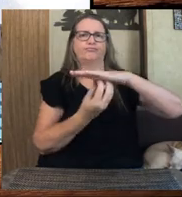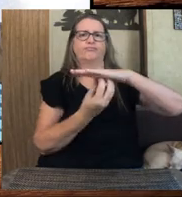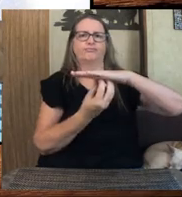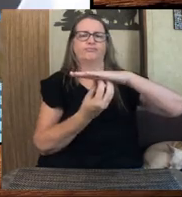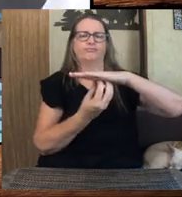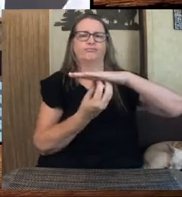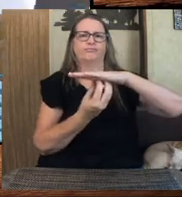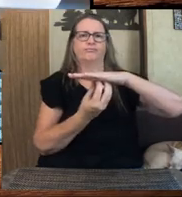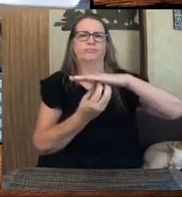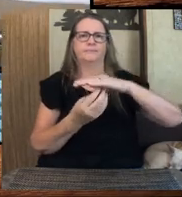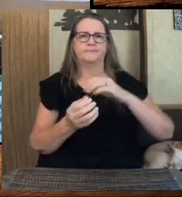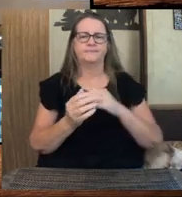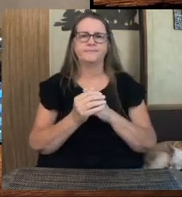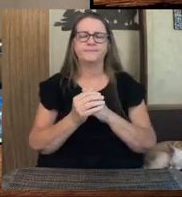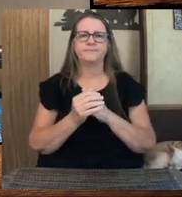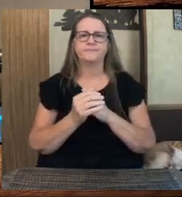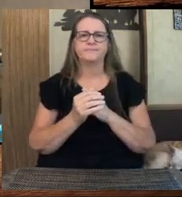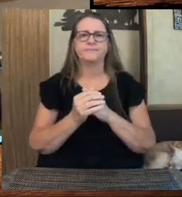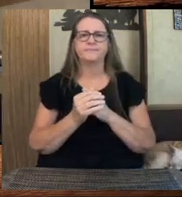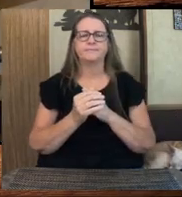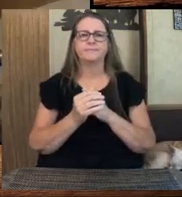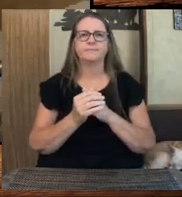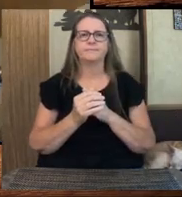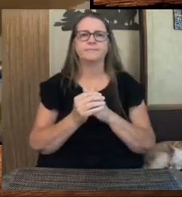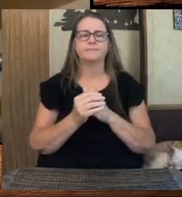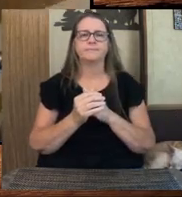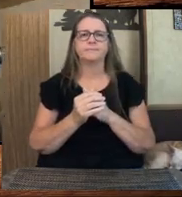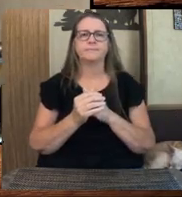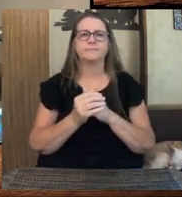And the hubby just attached it up here.